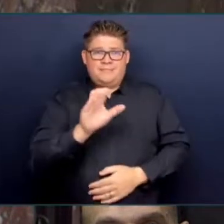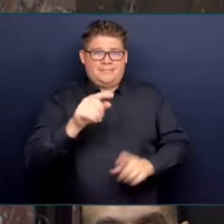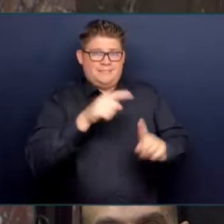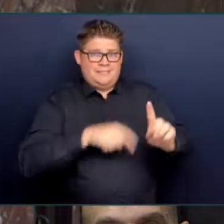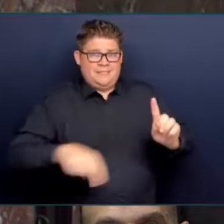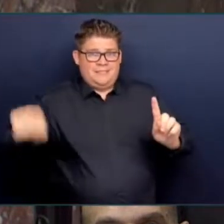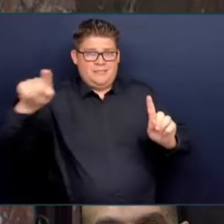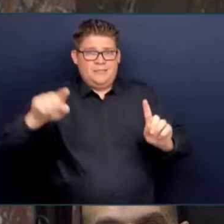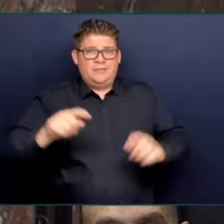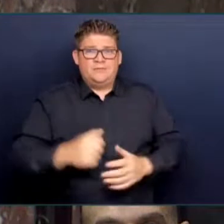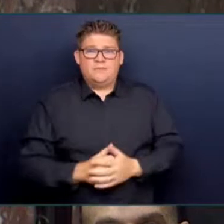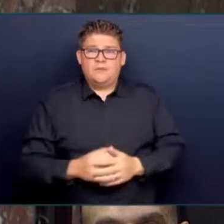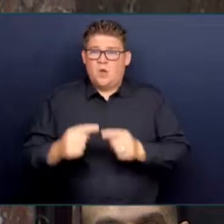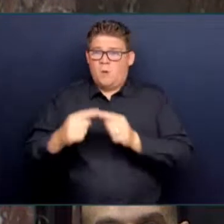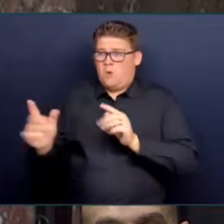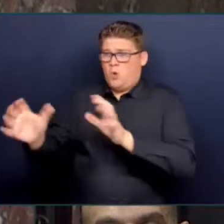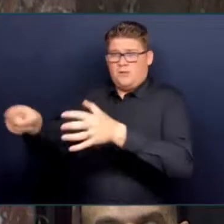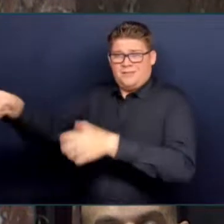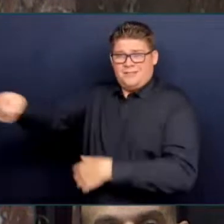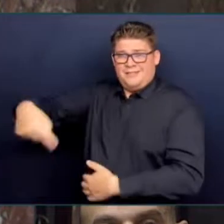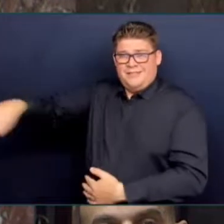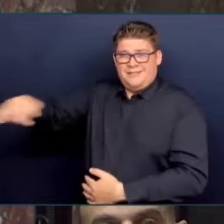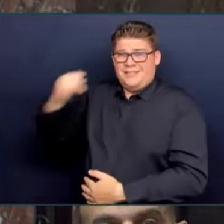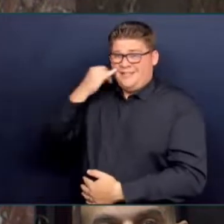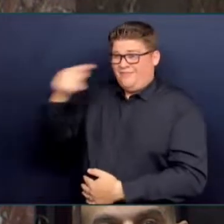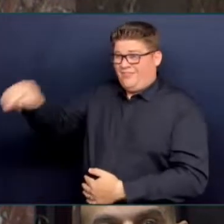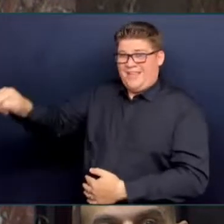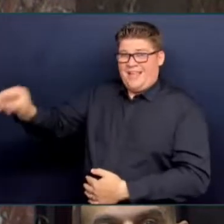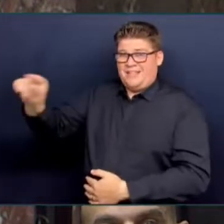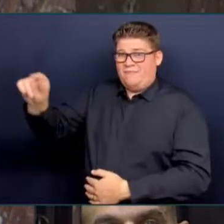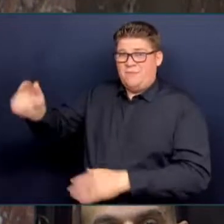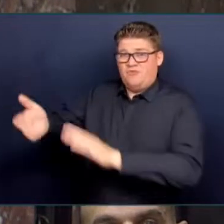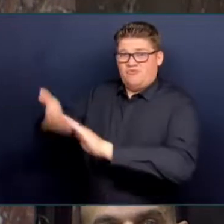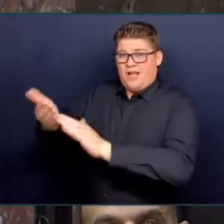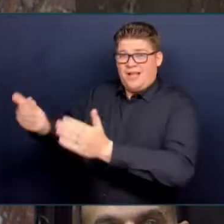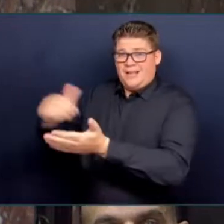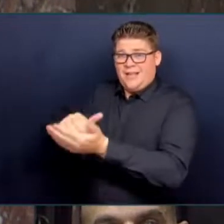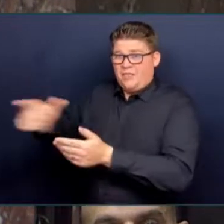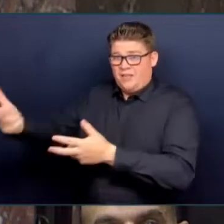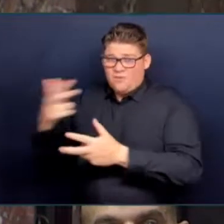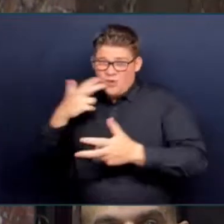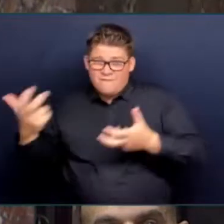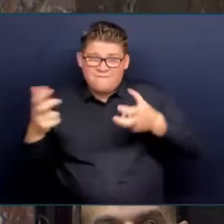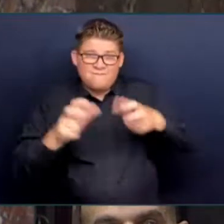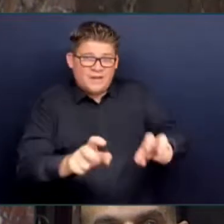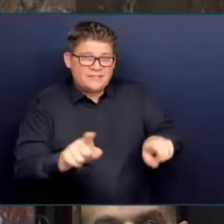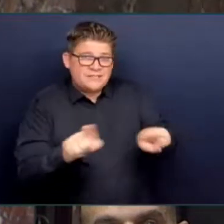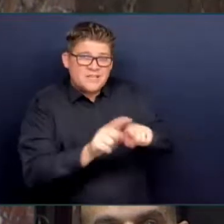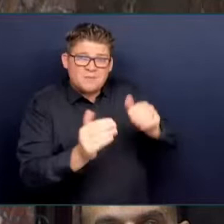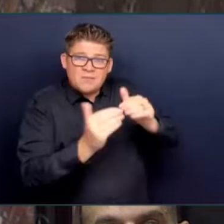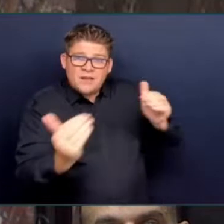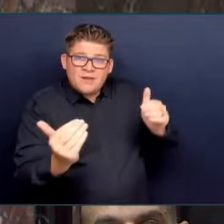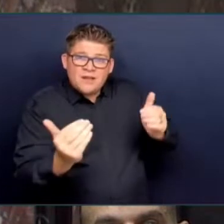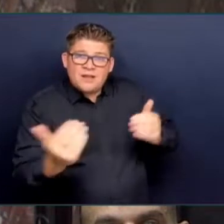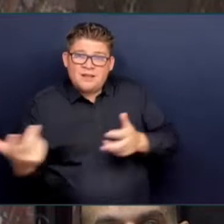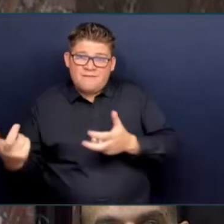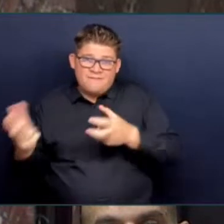were in government, they would make the kind of investments we are in light of their massive cuts,